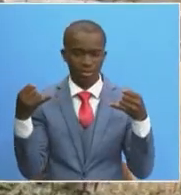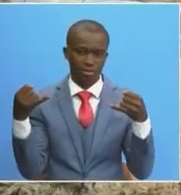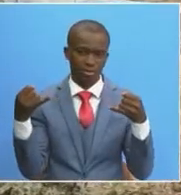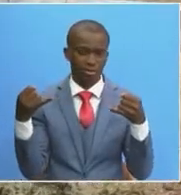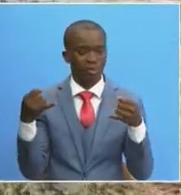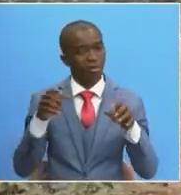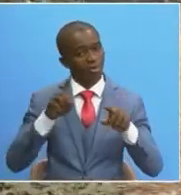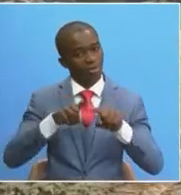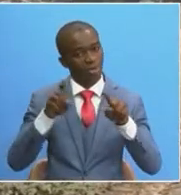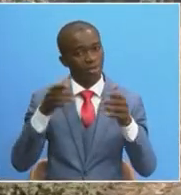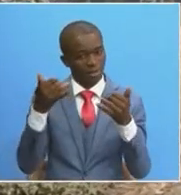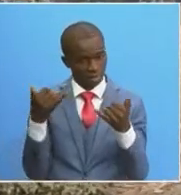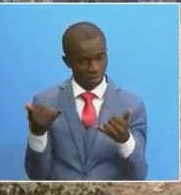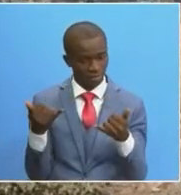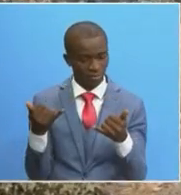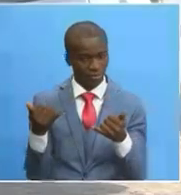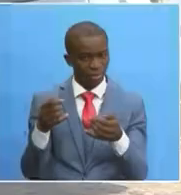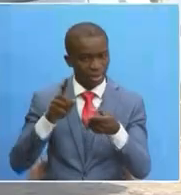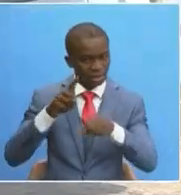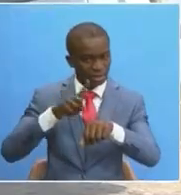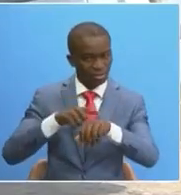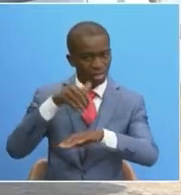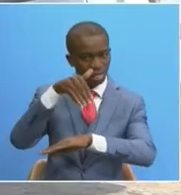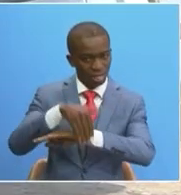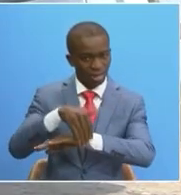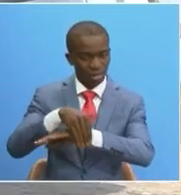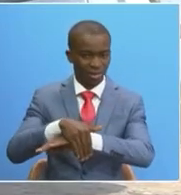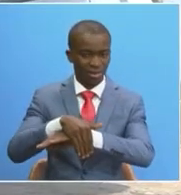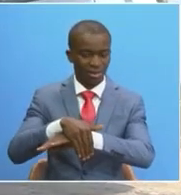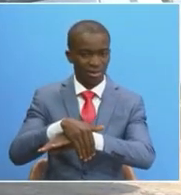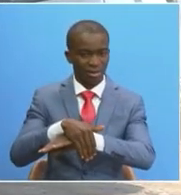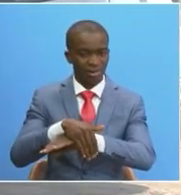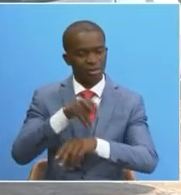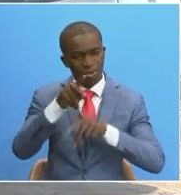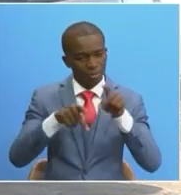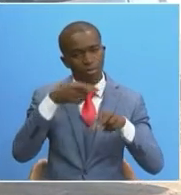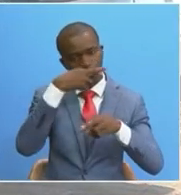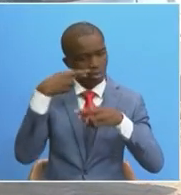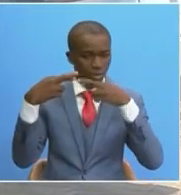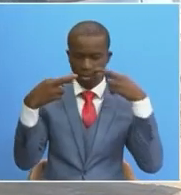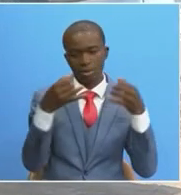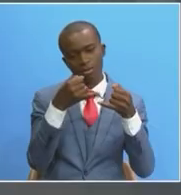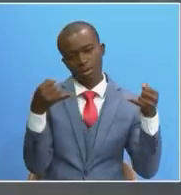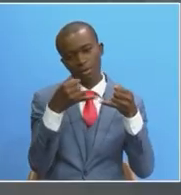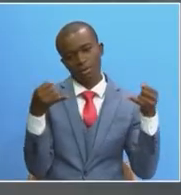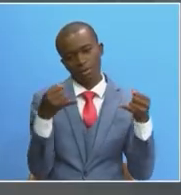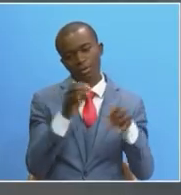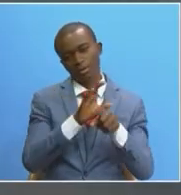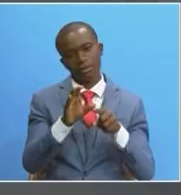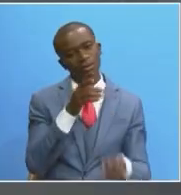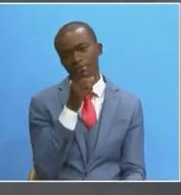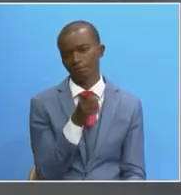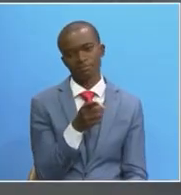dark hours in their communities. Zesco, after a tip-off by concerned members of the public, has